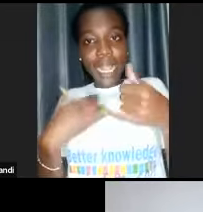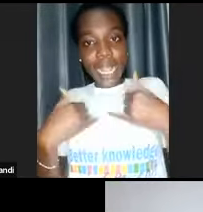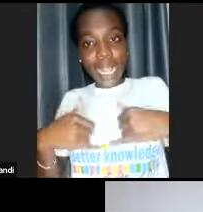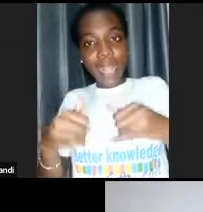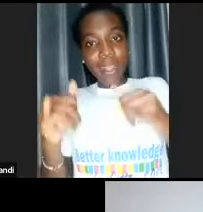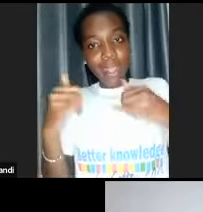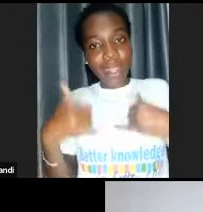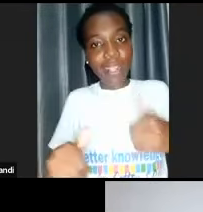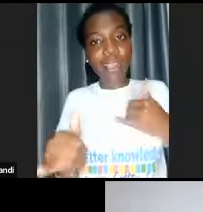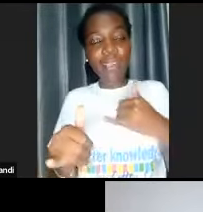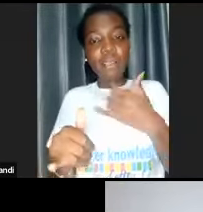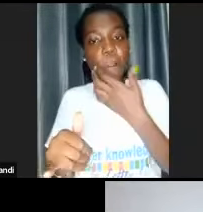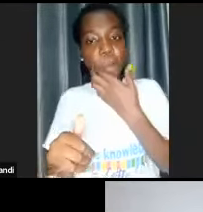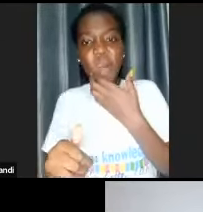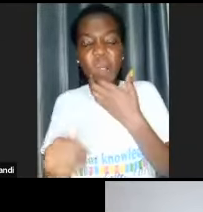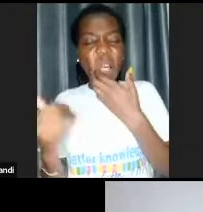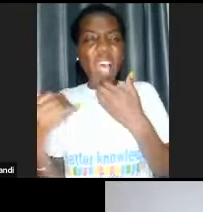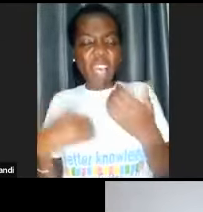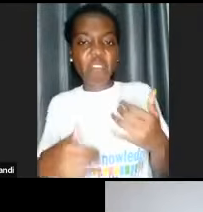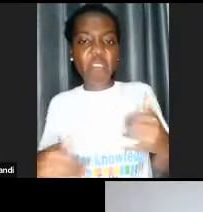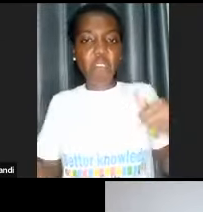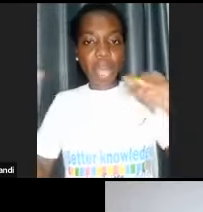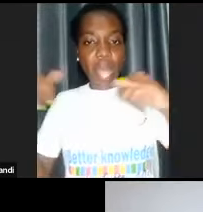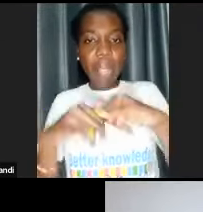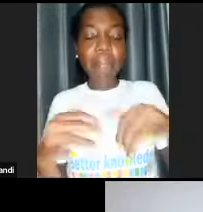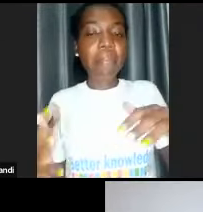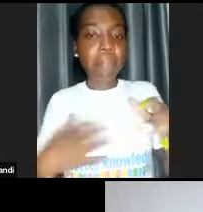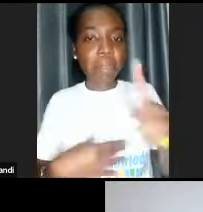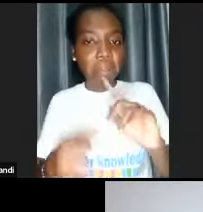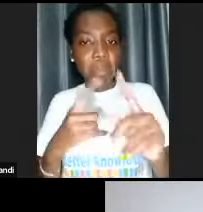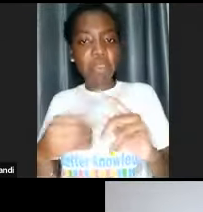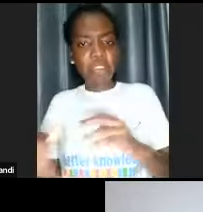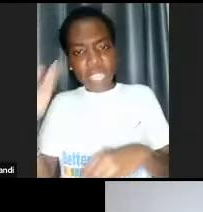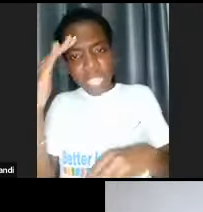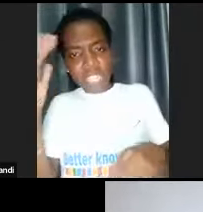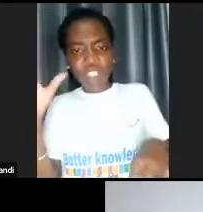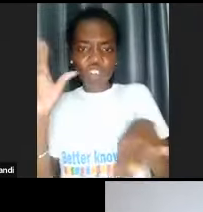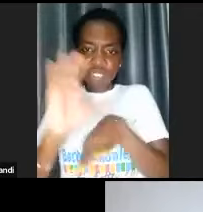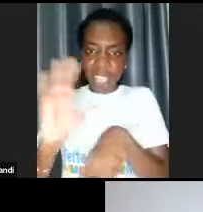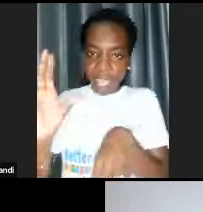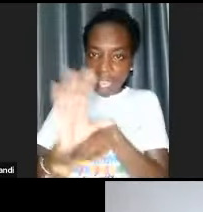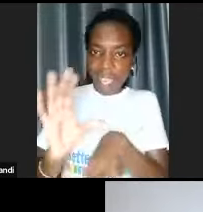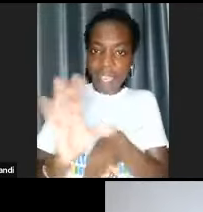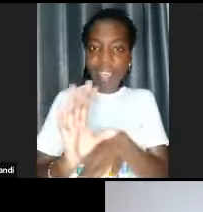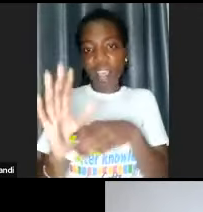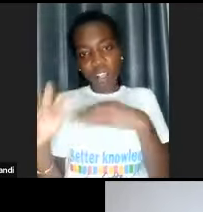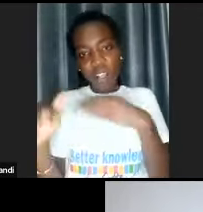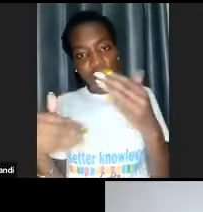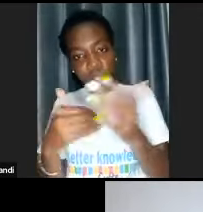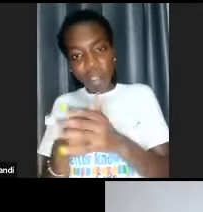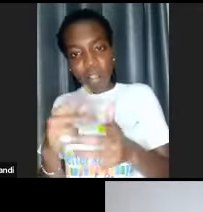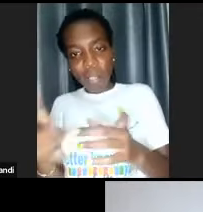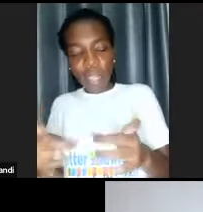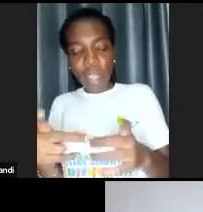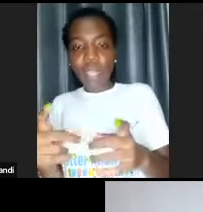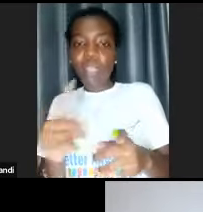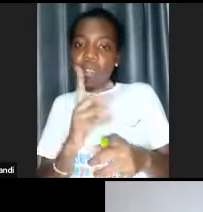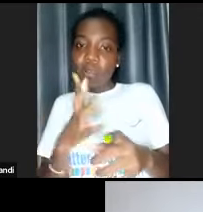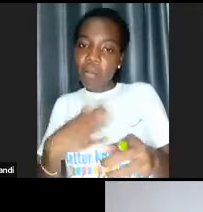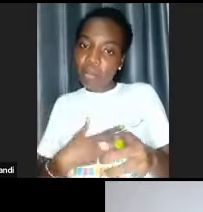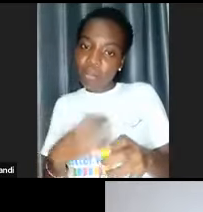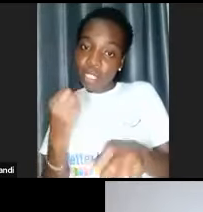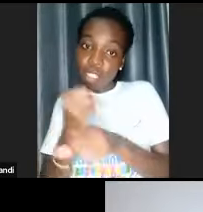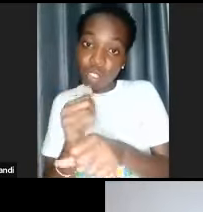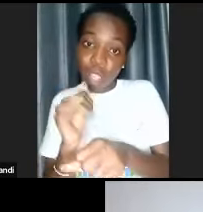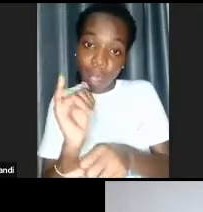many forums. I speak in universities, I speak in churches, I speak in corporates actually around this. So yes, I do this, of course,